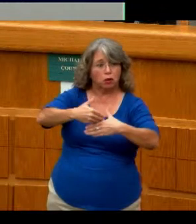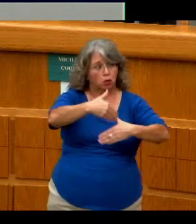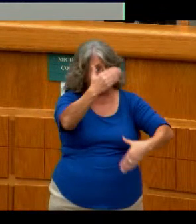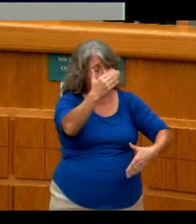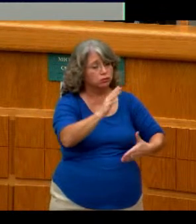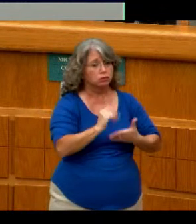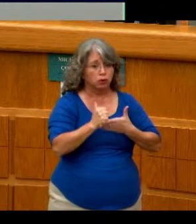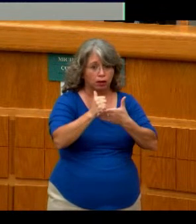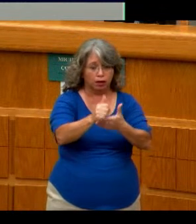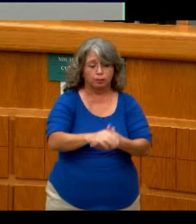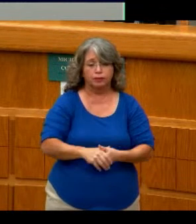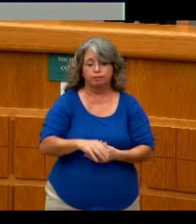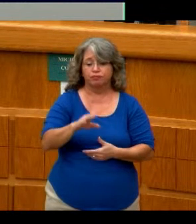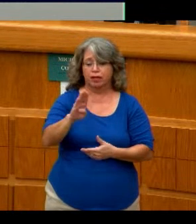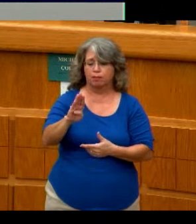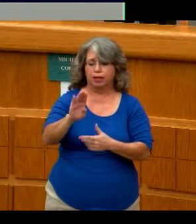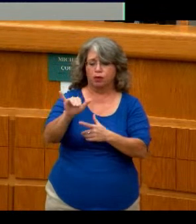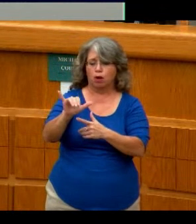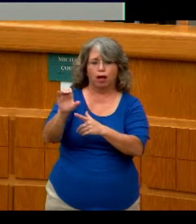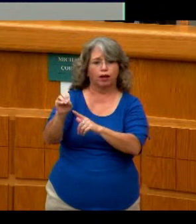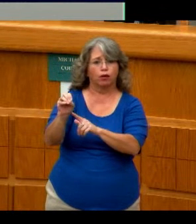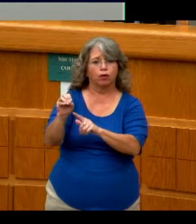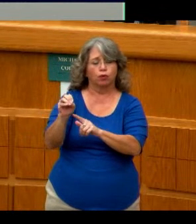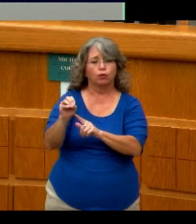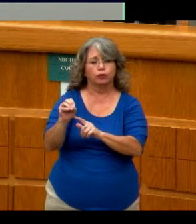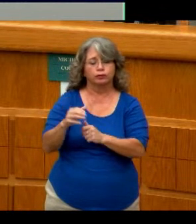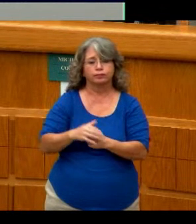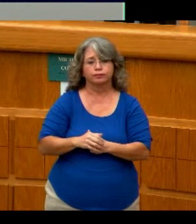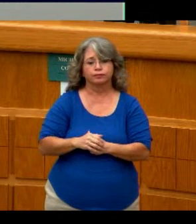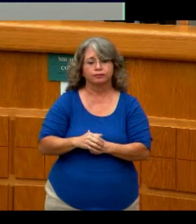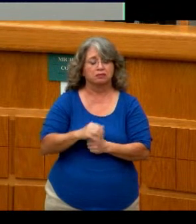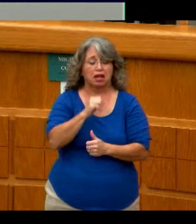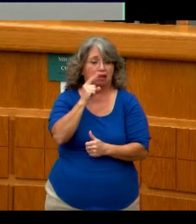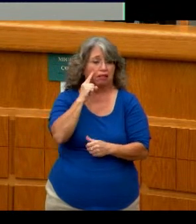kill viruses, that'll help. Opening windows, that'll help.